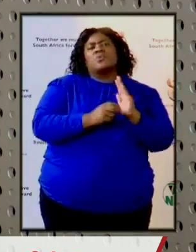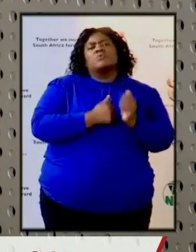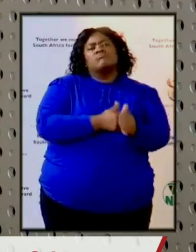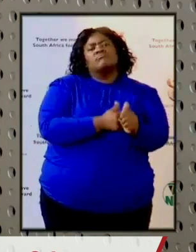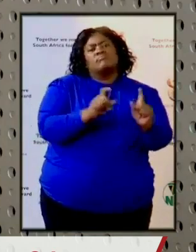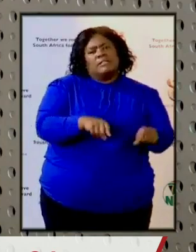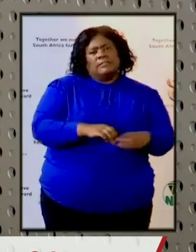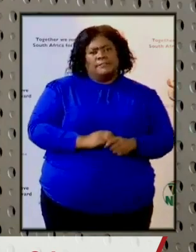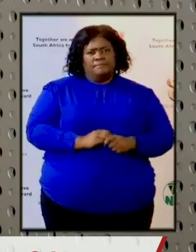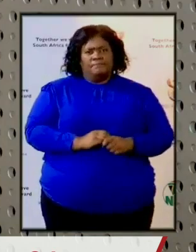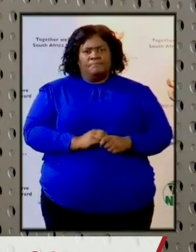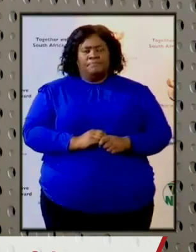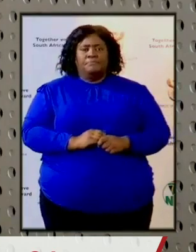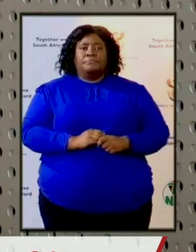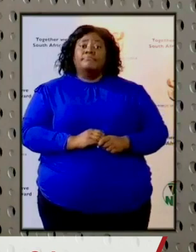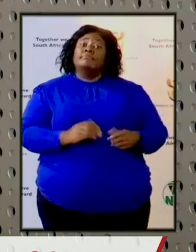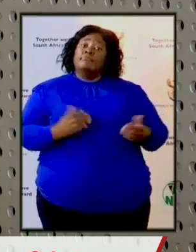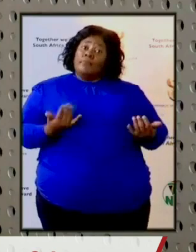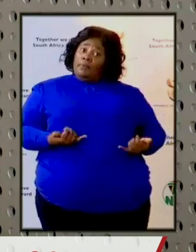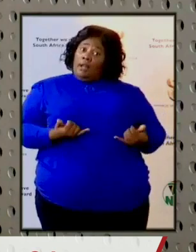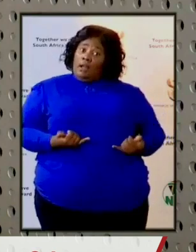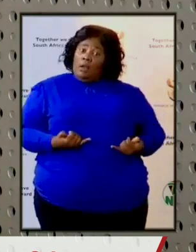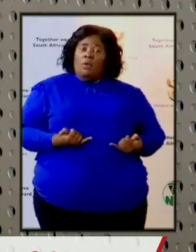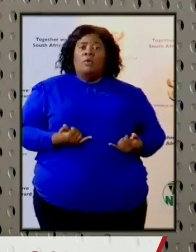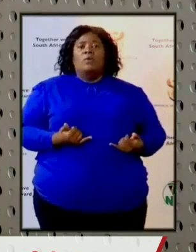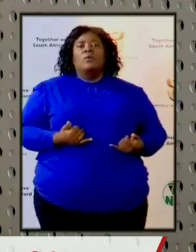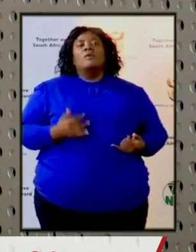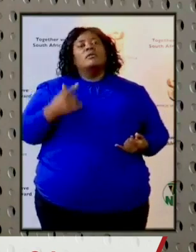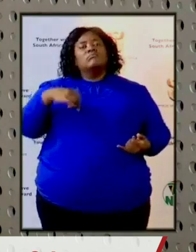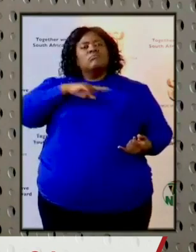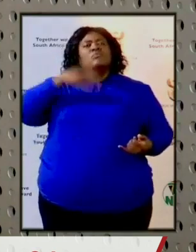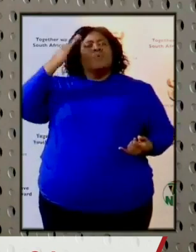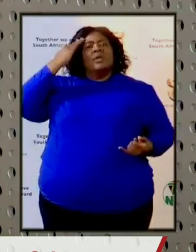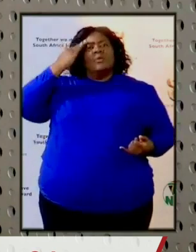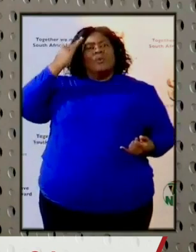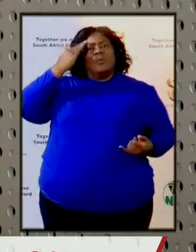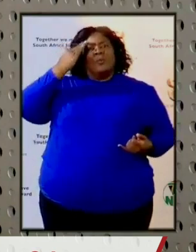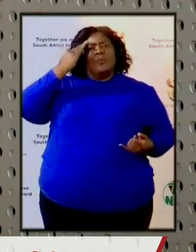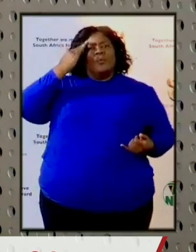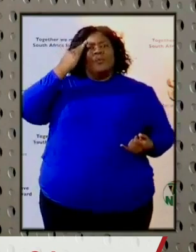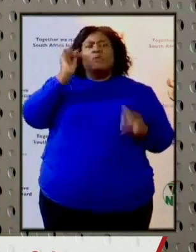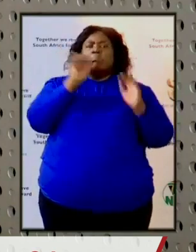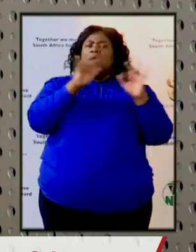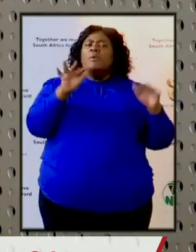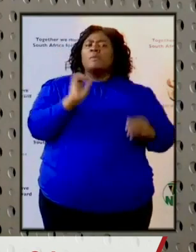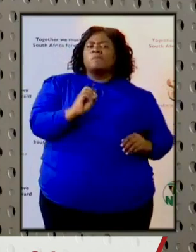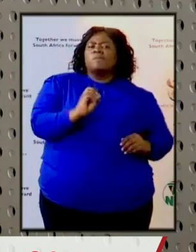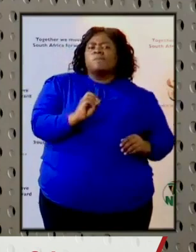Now, there were people, as we all know, N2,